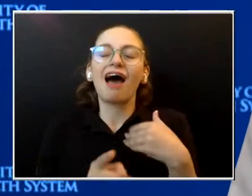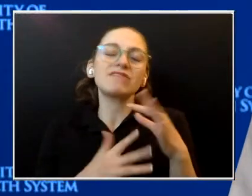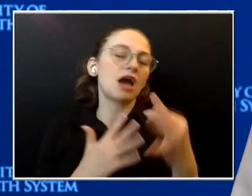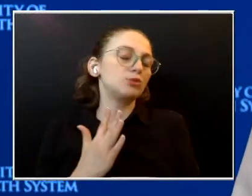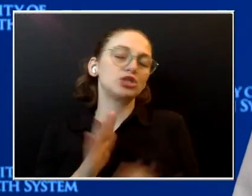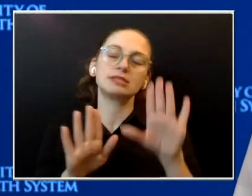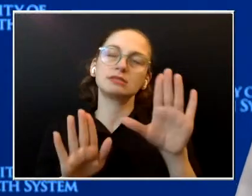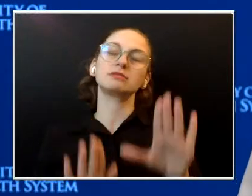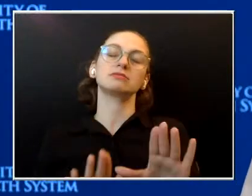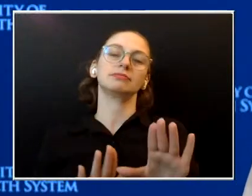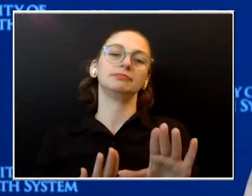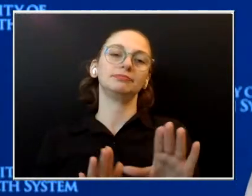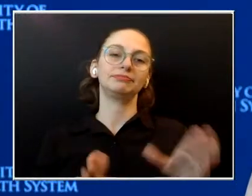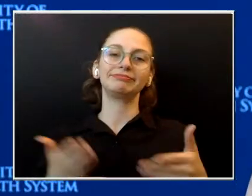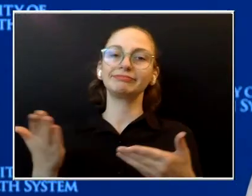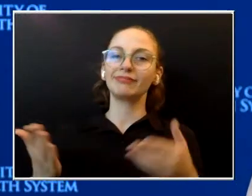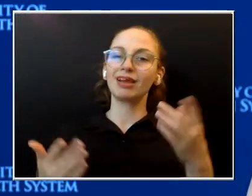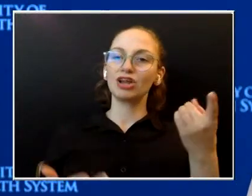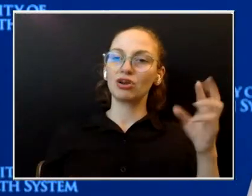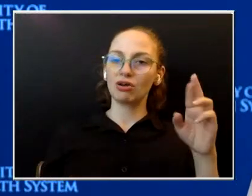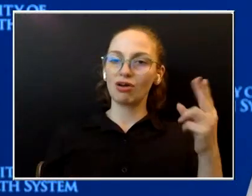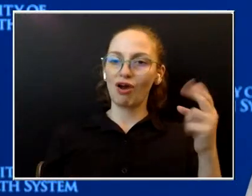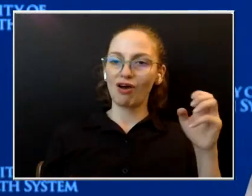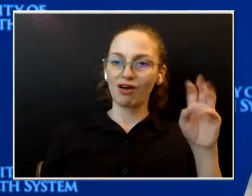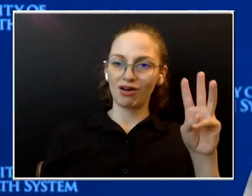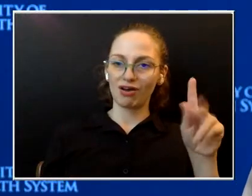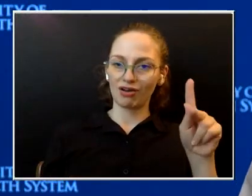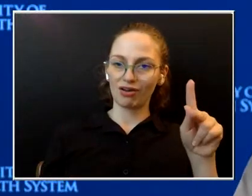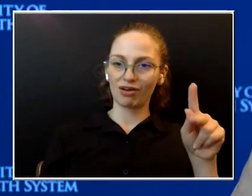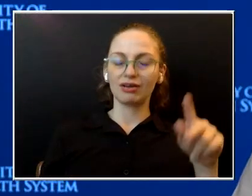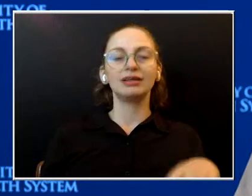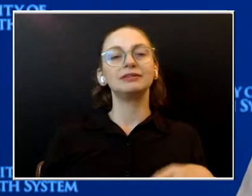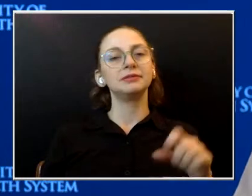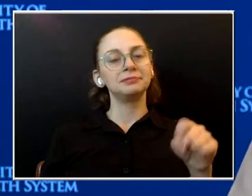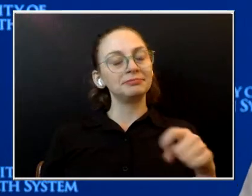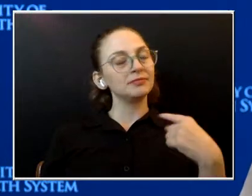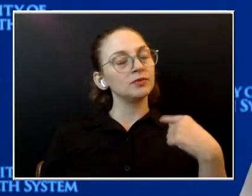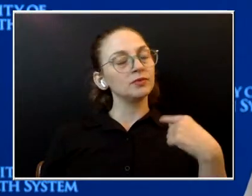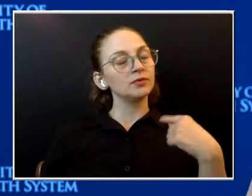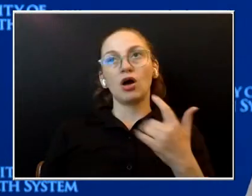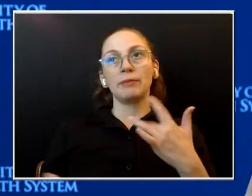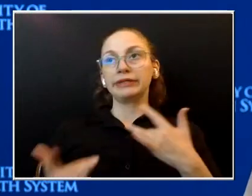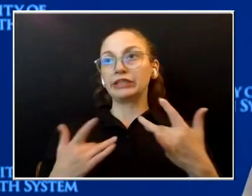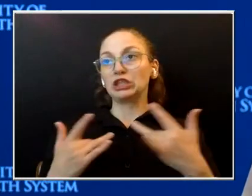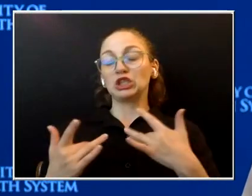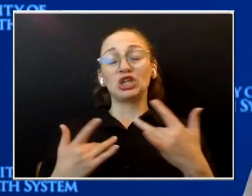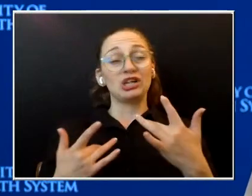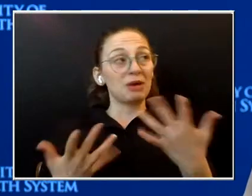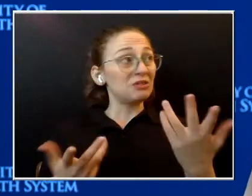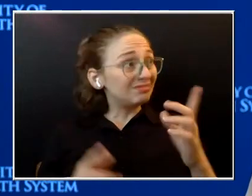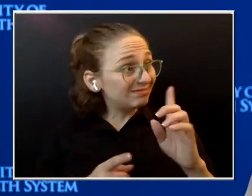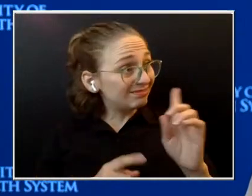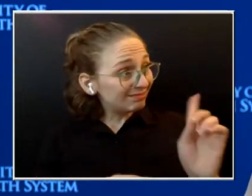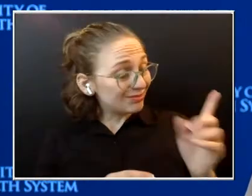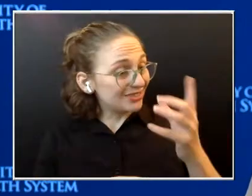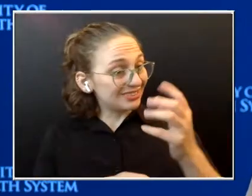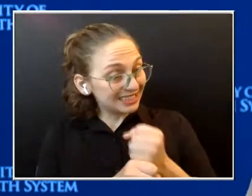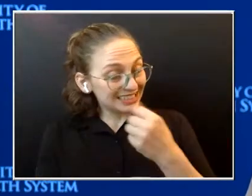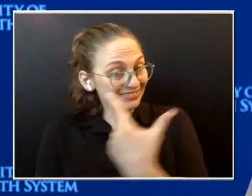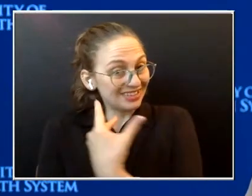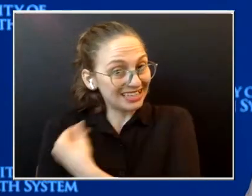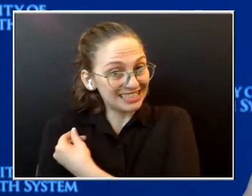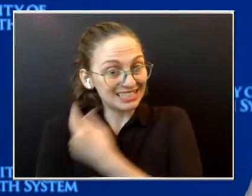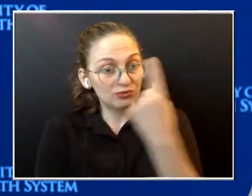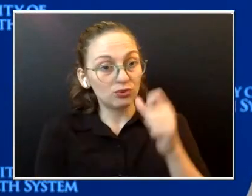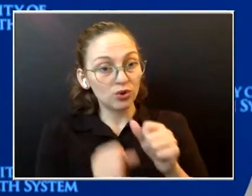been concerned about the vaccine rollout. Just like you said, I think we went through reasons as to maybe why, but